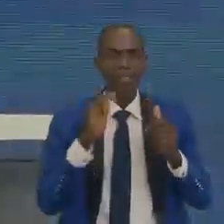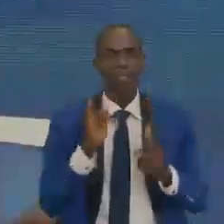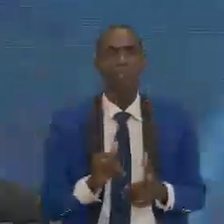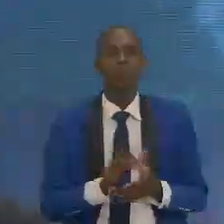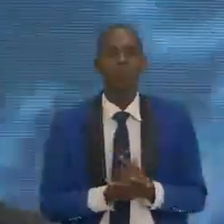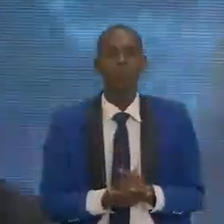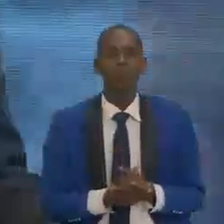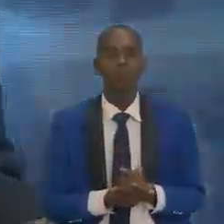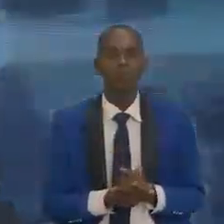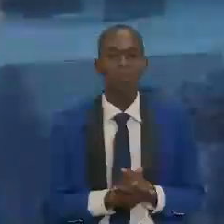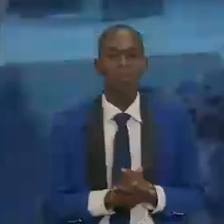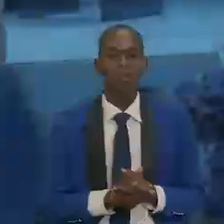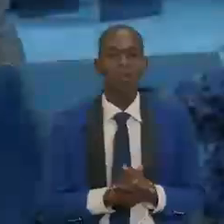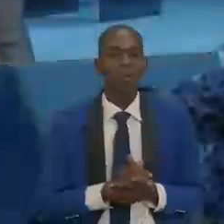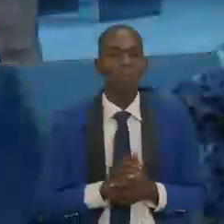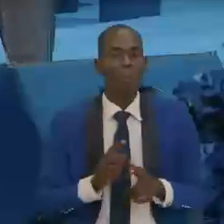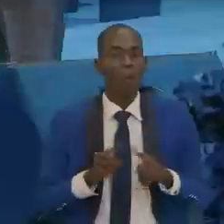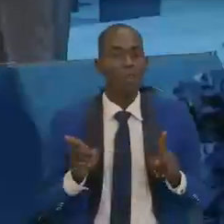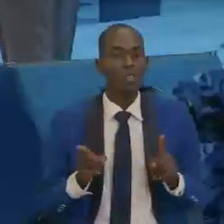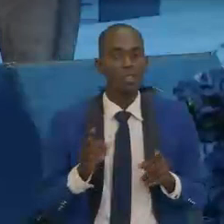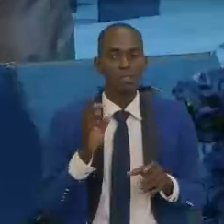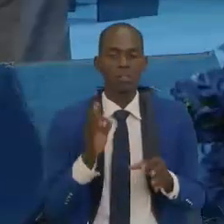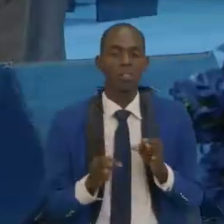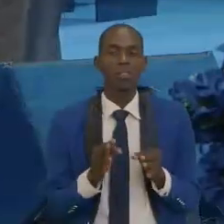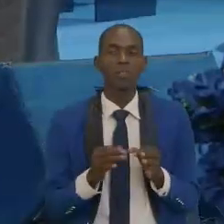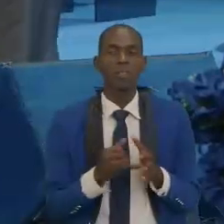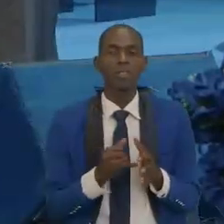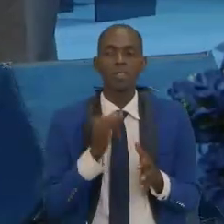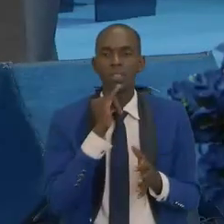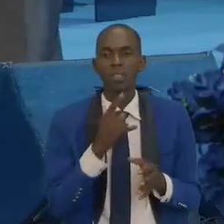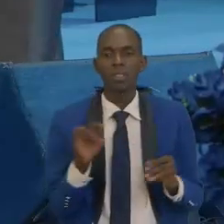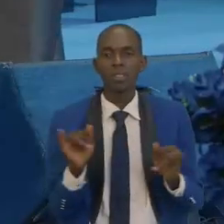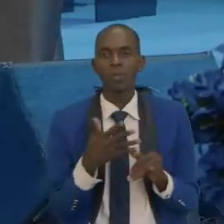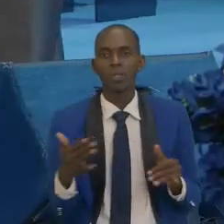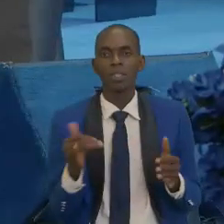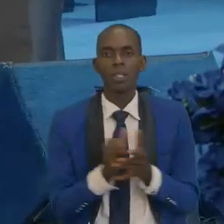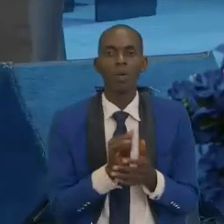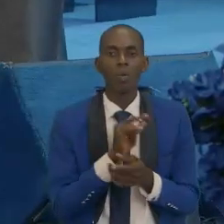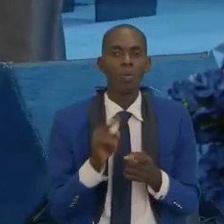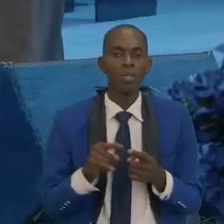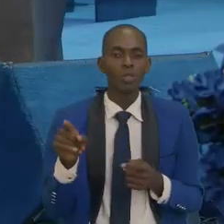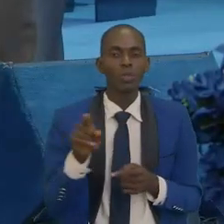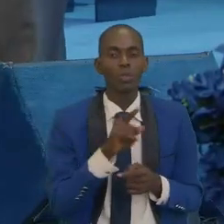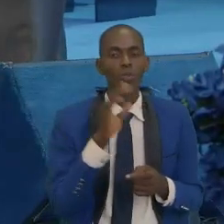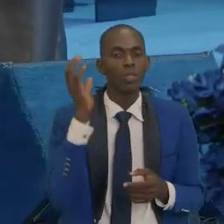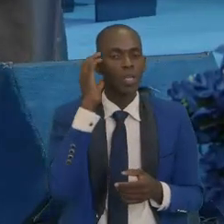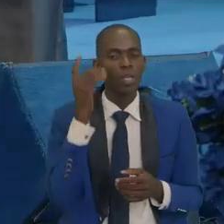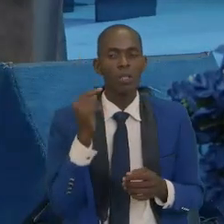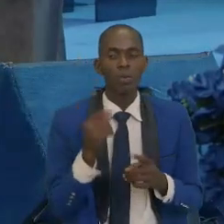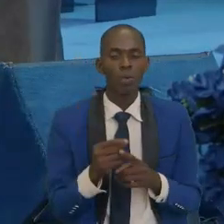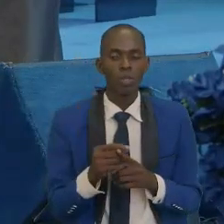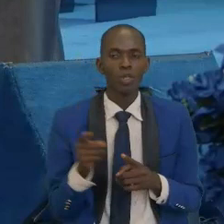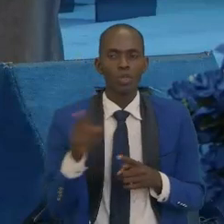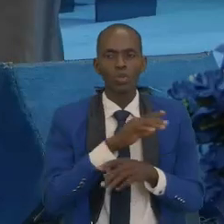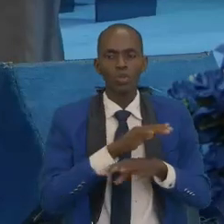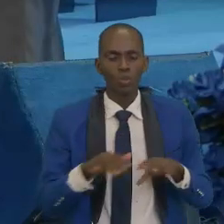But it's the same thing, that when you hear the word, you don't look at that as